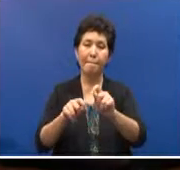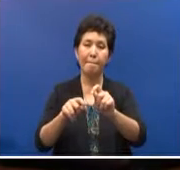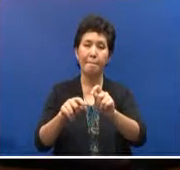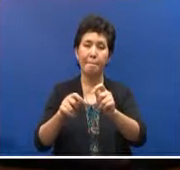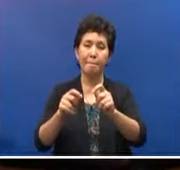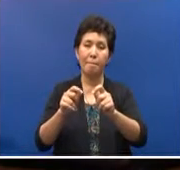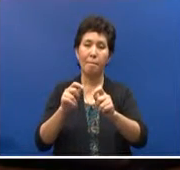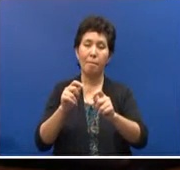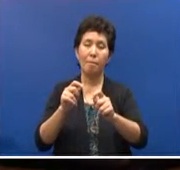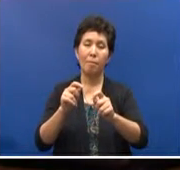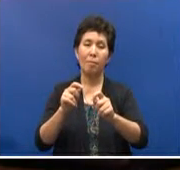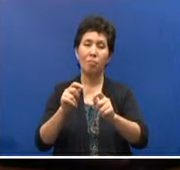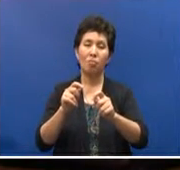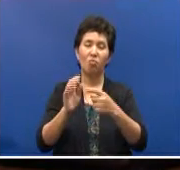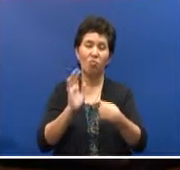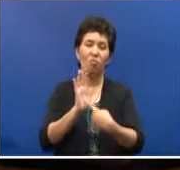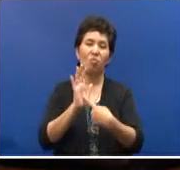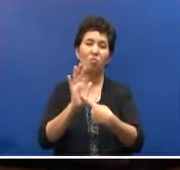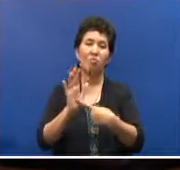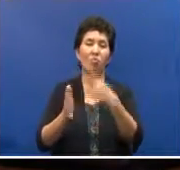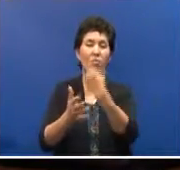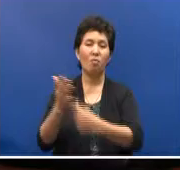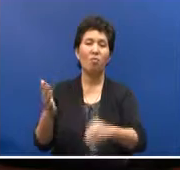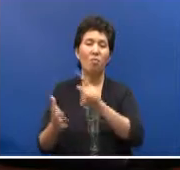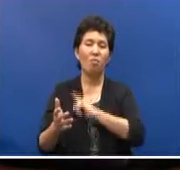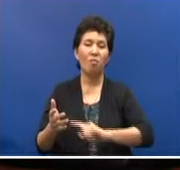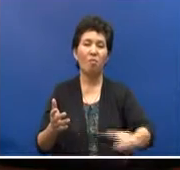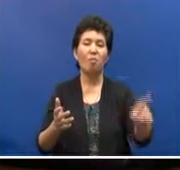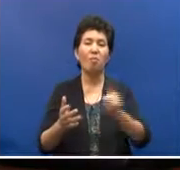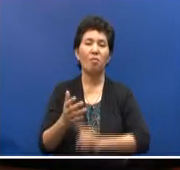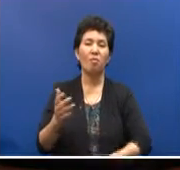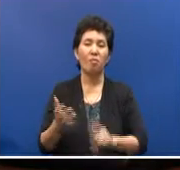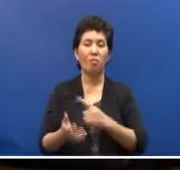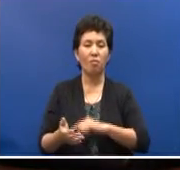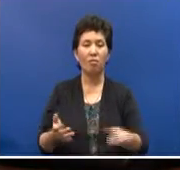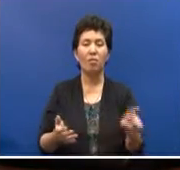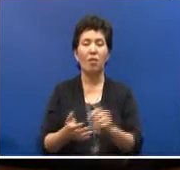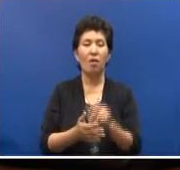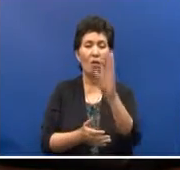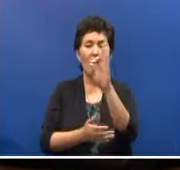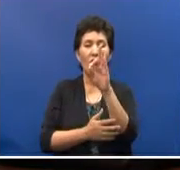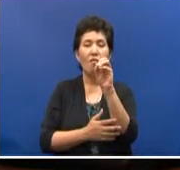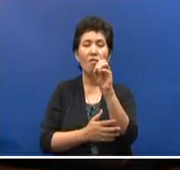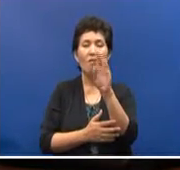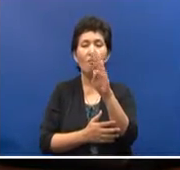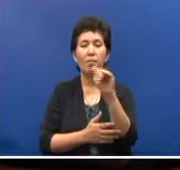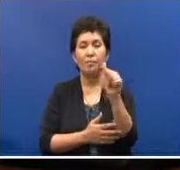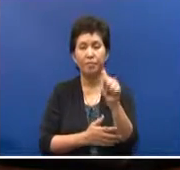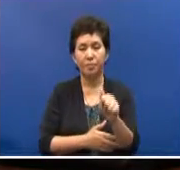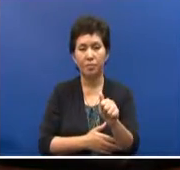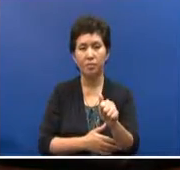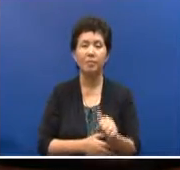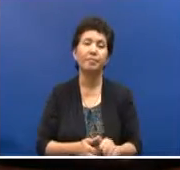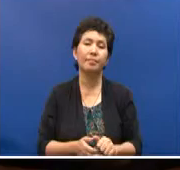the Muslims as the terrorists, okay, which leads towards the Islamophobia. So this is also what is considered as